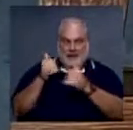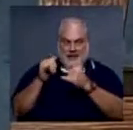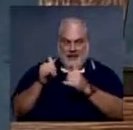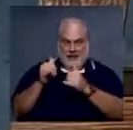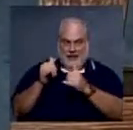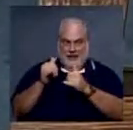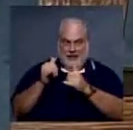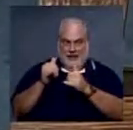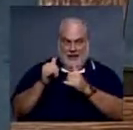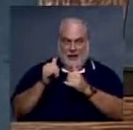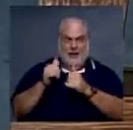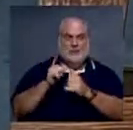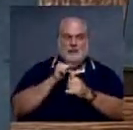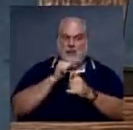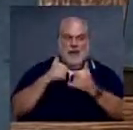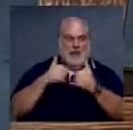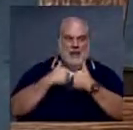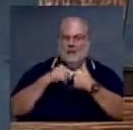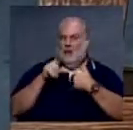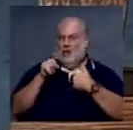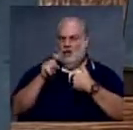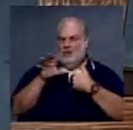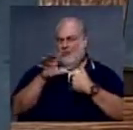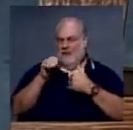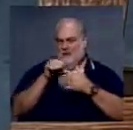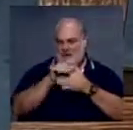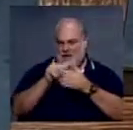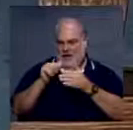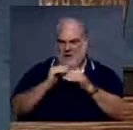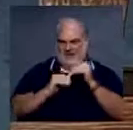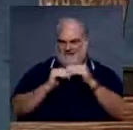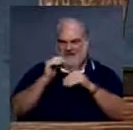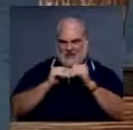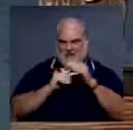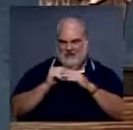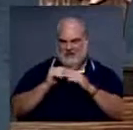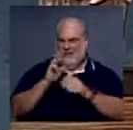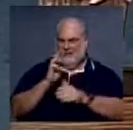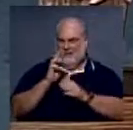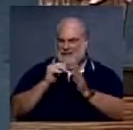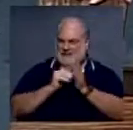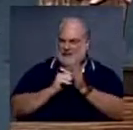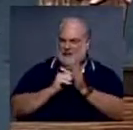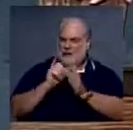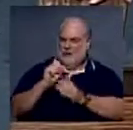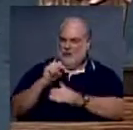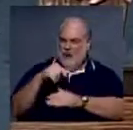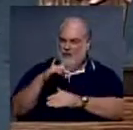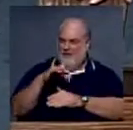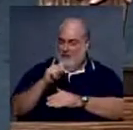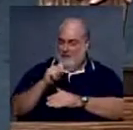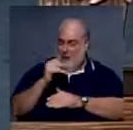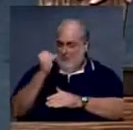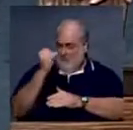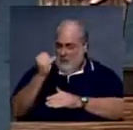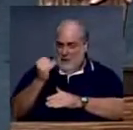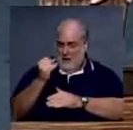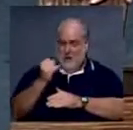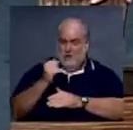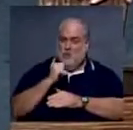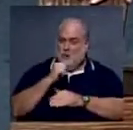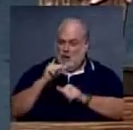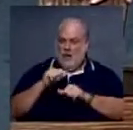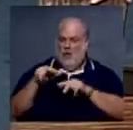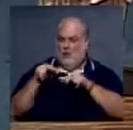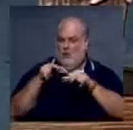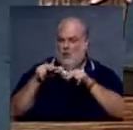So we're not going to have 150 dogs in the facility. It's a 6,000 square foot building. I mean, could you imagine? We wouldn't be able to walk